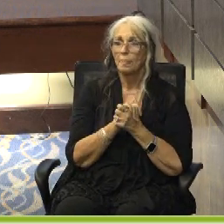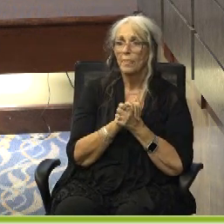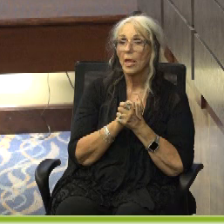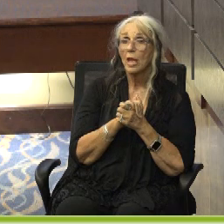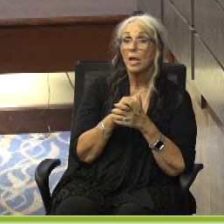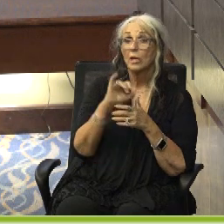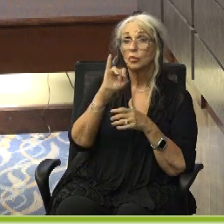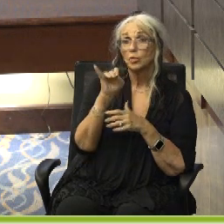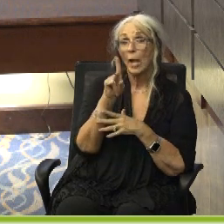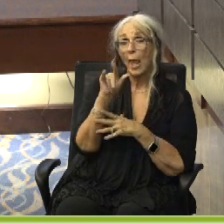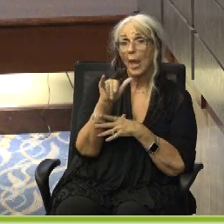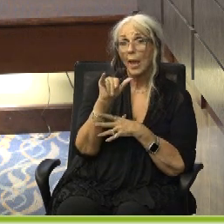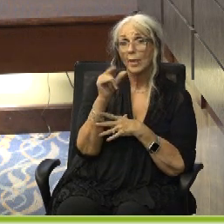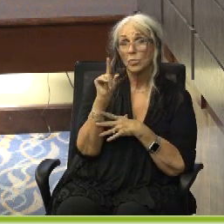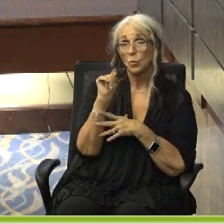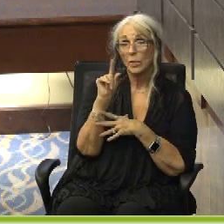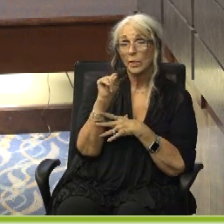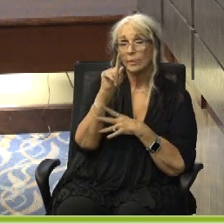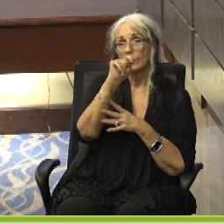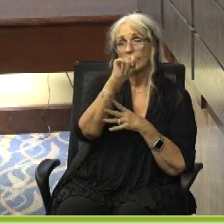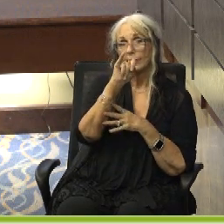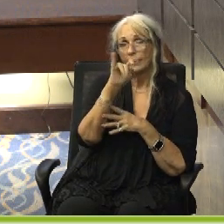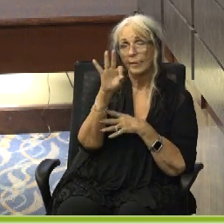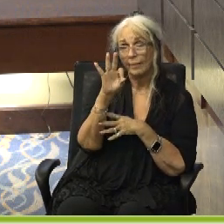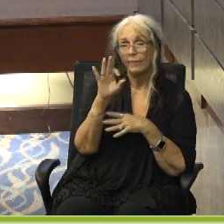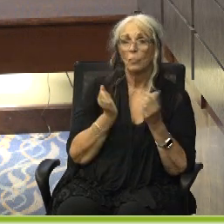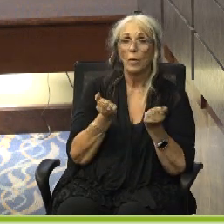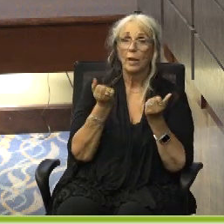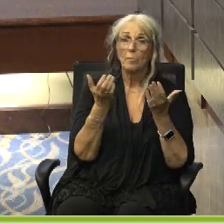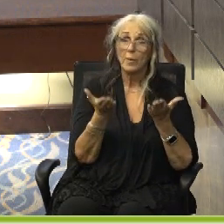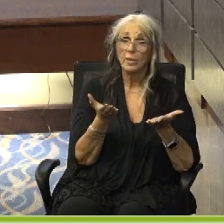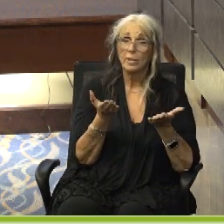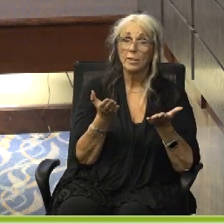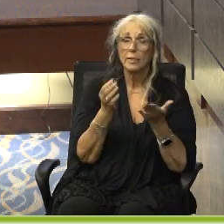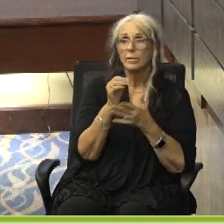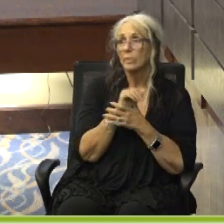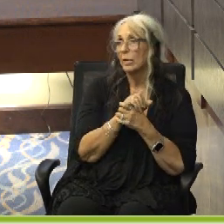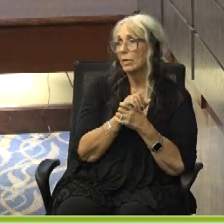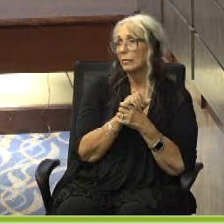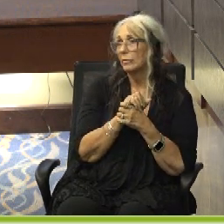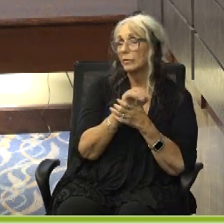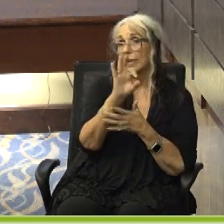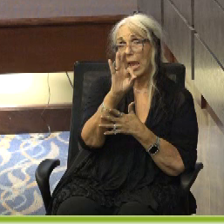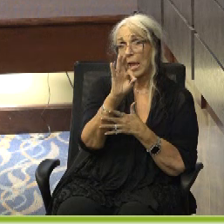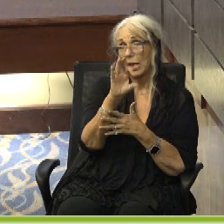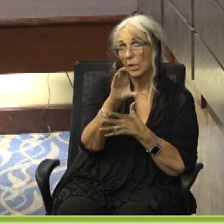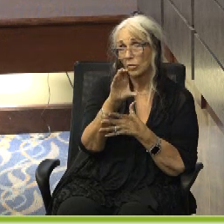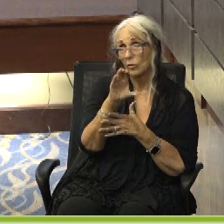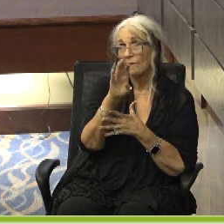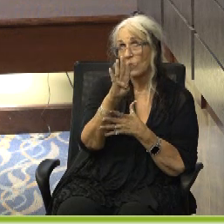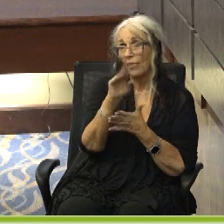On July 20th, the TIF board recommended funding this project in the amount of